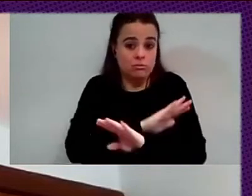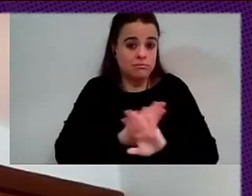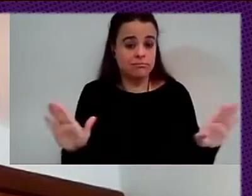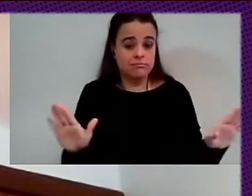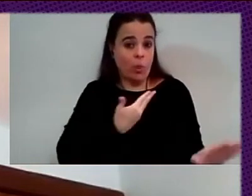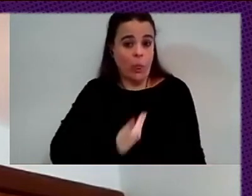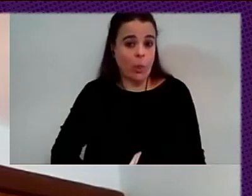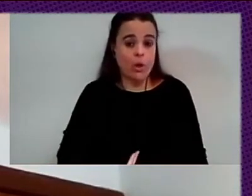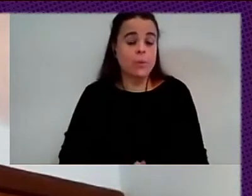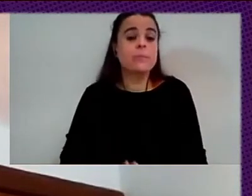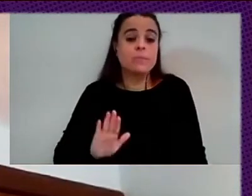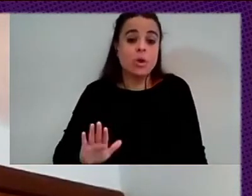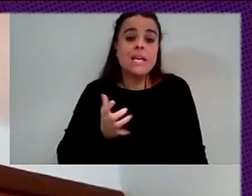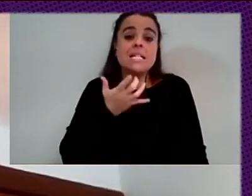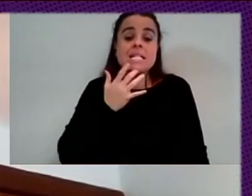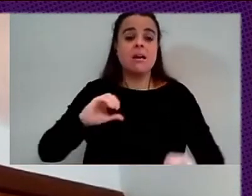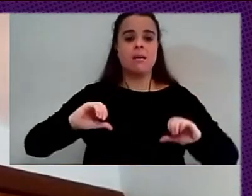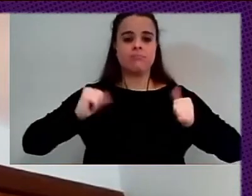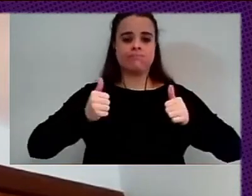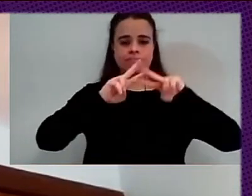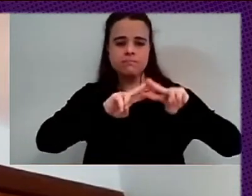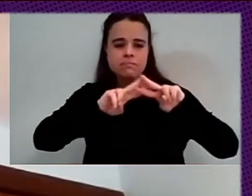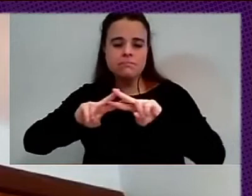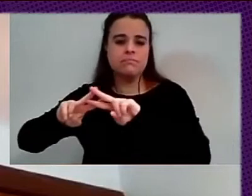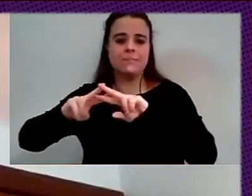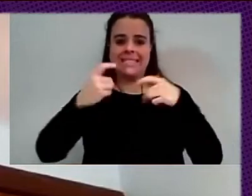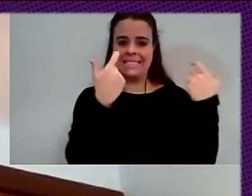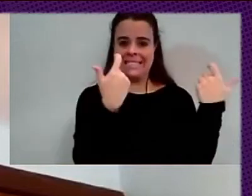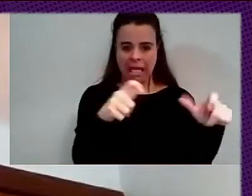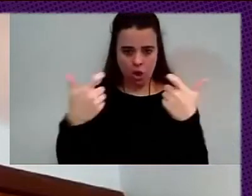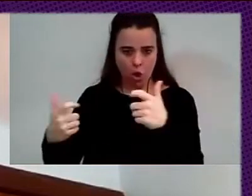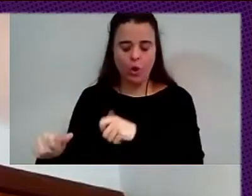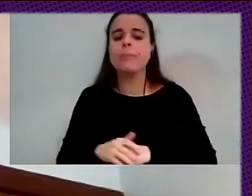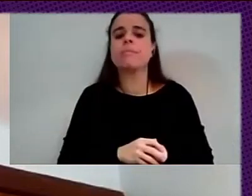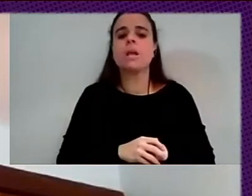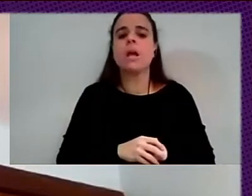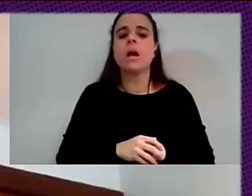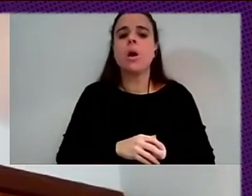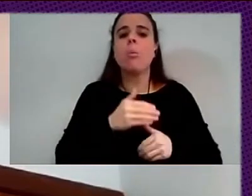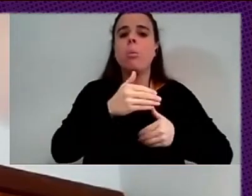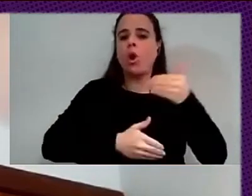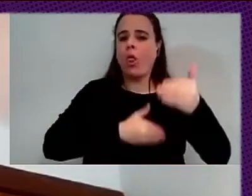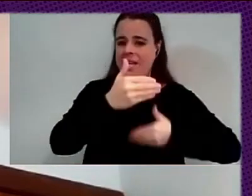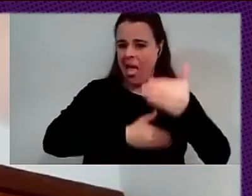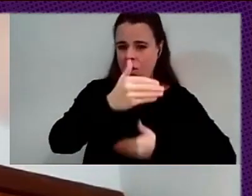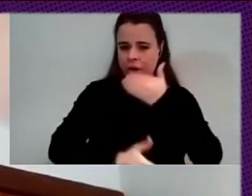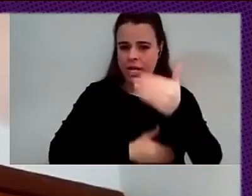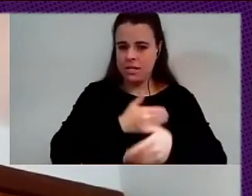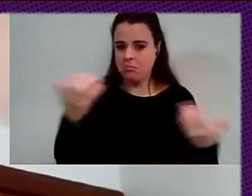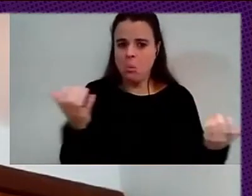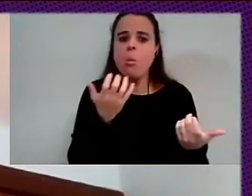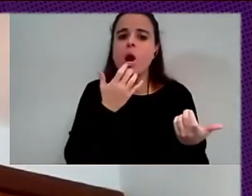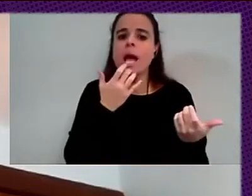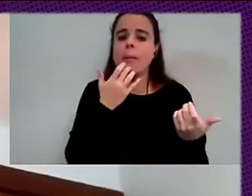industry verticals, if you were to look at the processors in your computer, the operating systems on the desktop